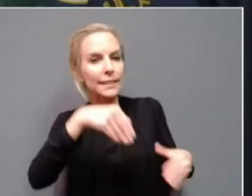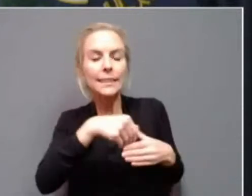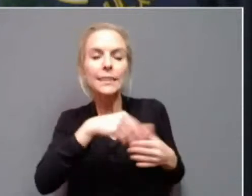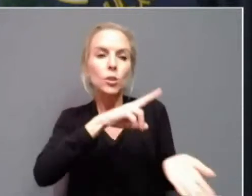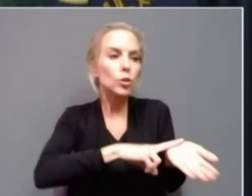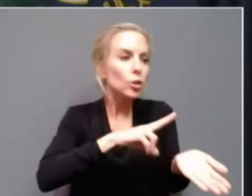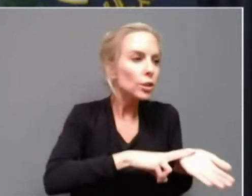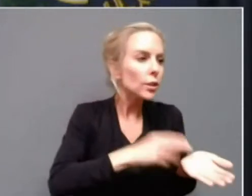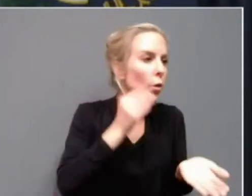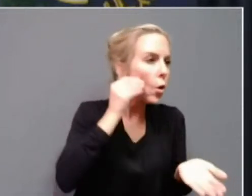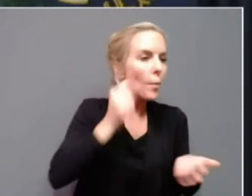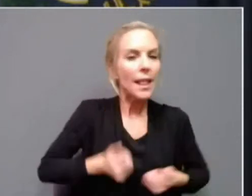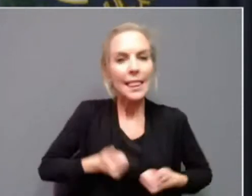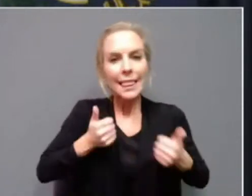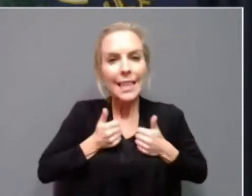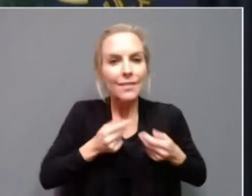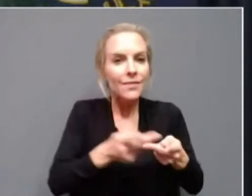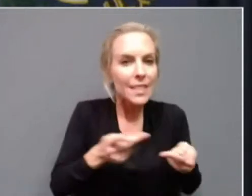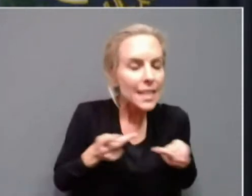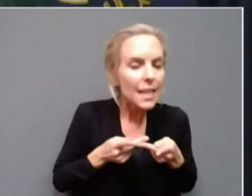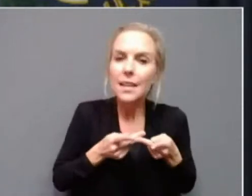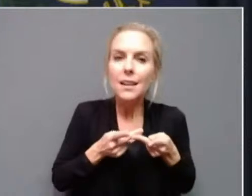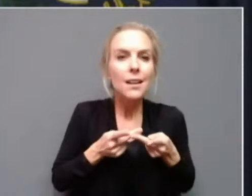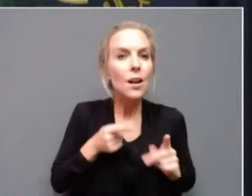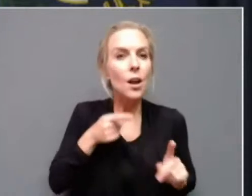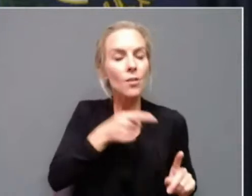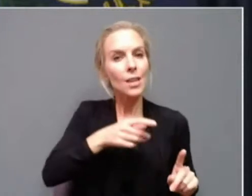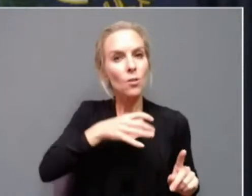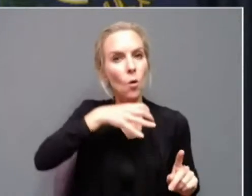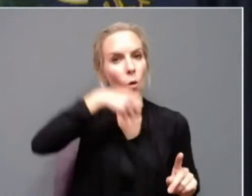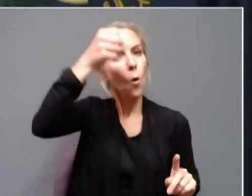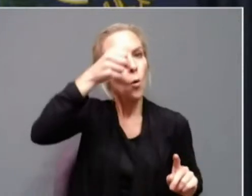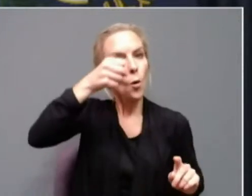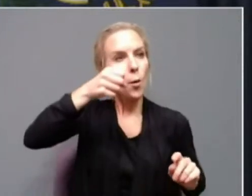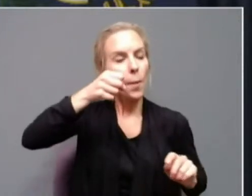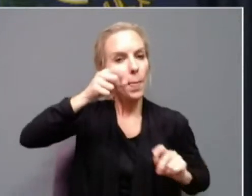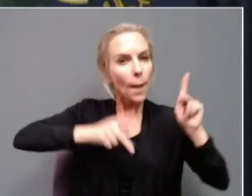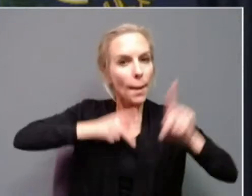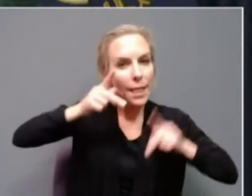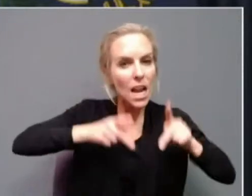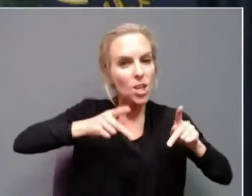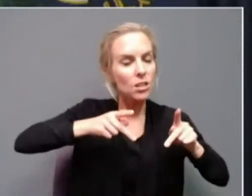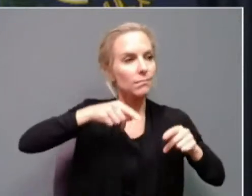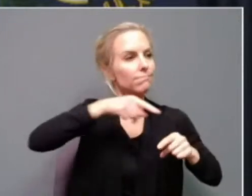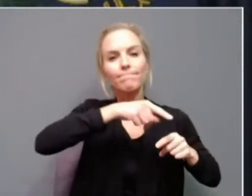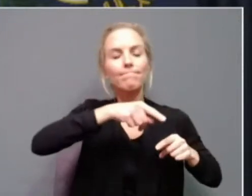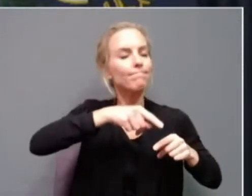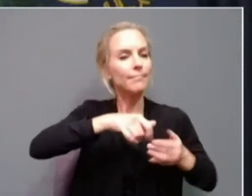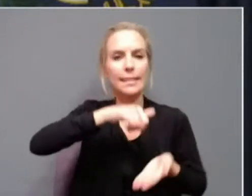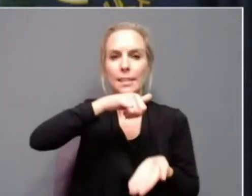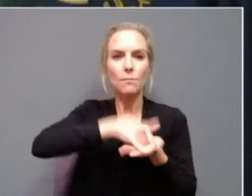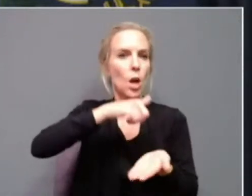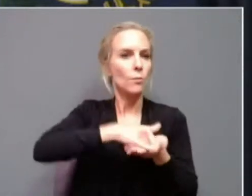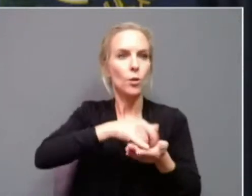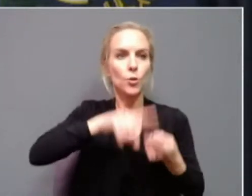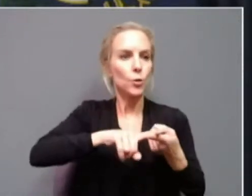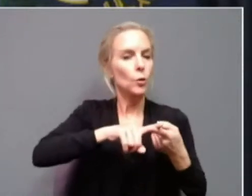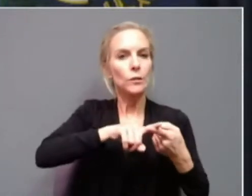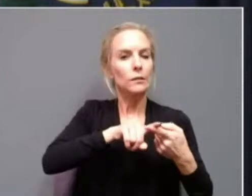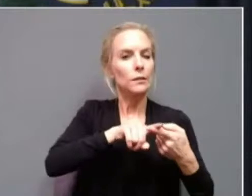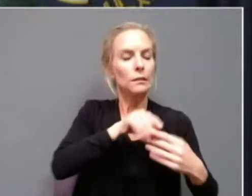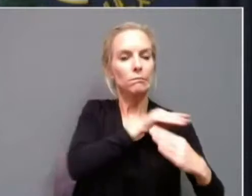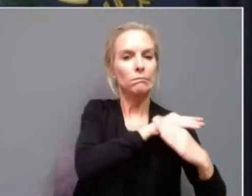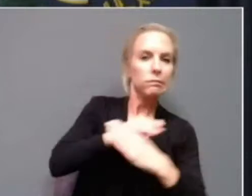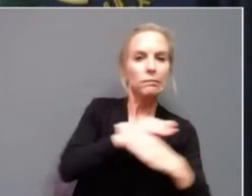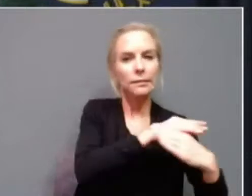already immunocompromised elderly population, it becomes all but impossible to stop. And that is